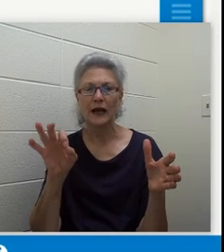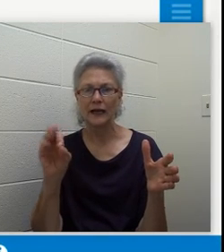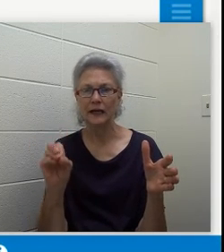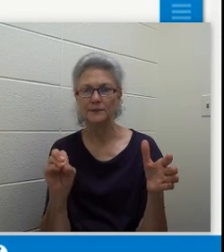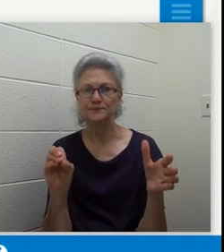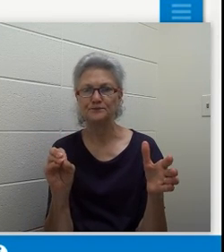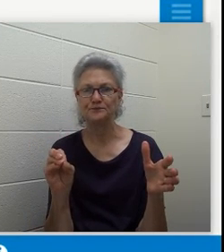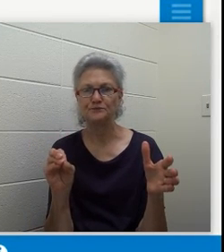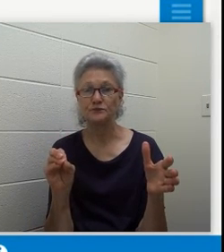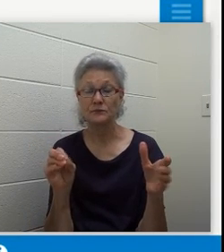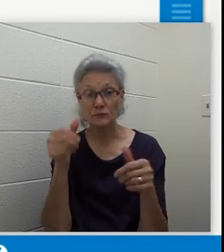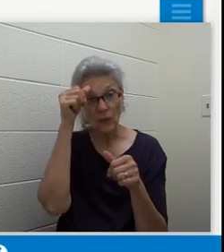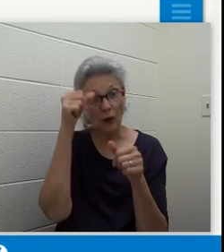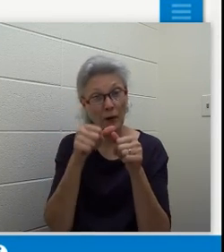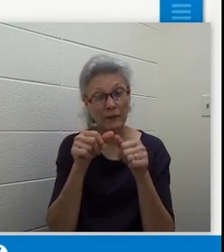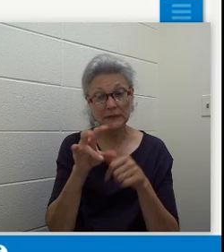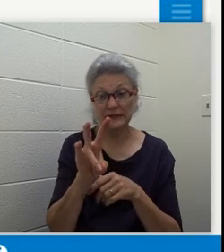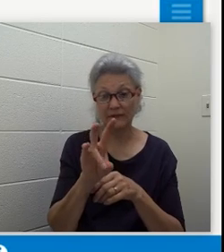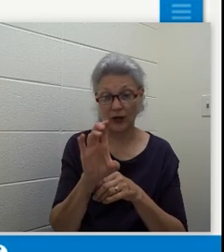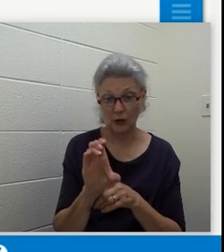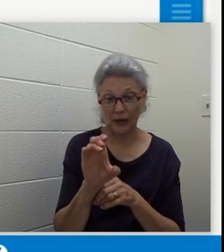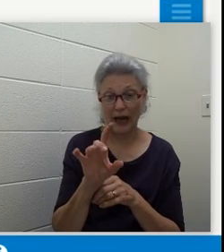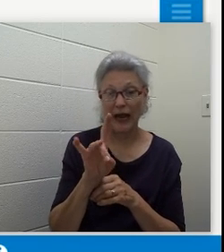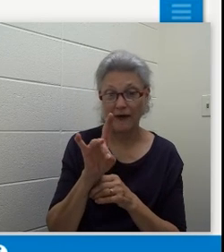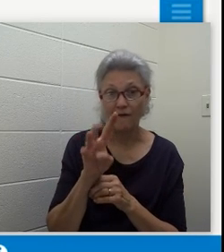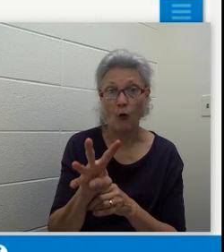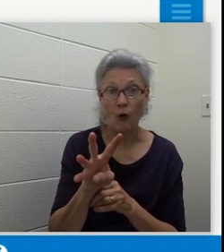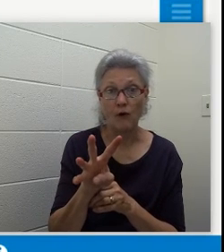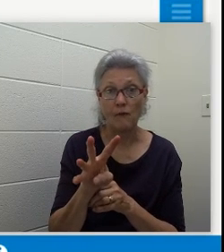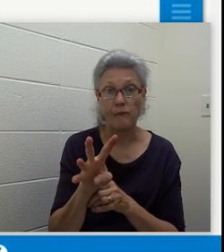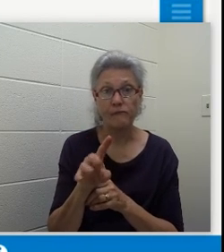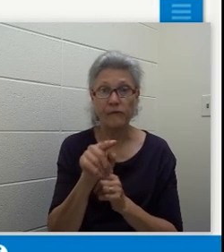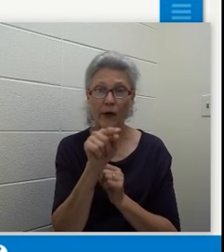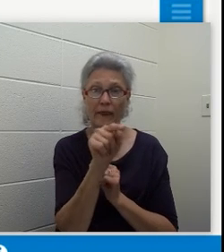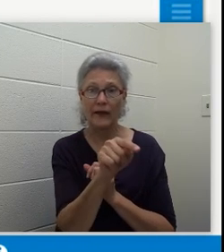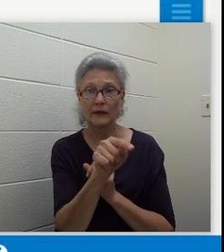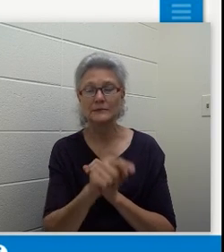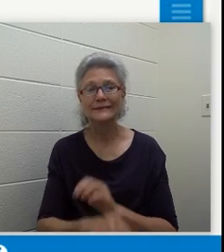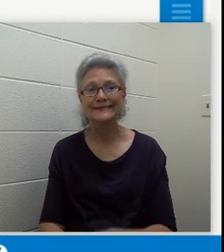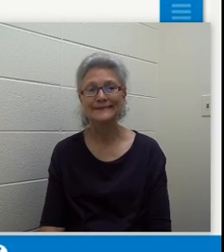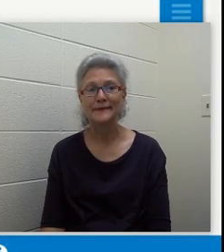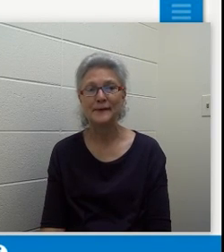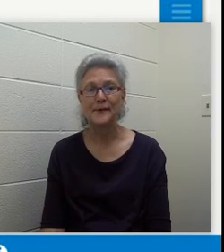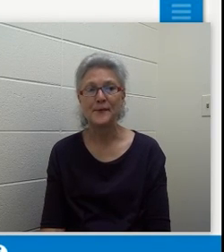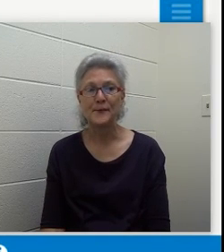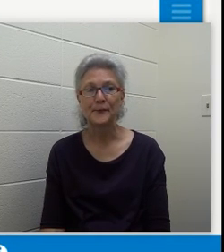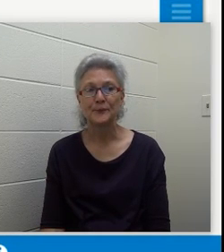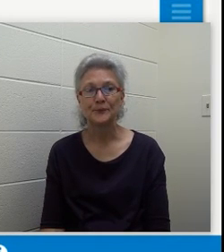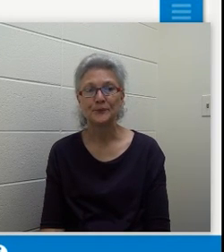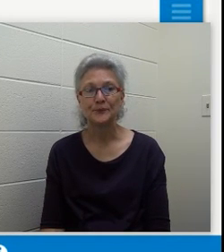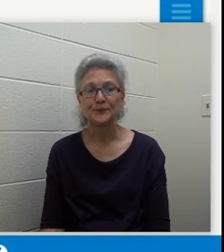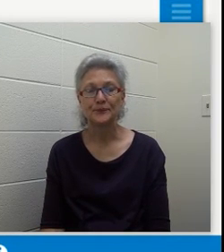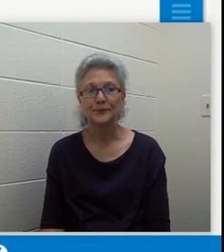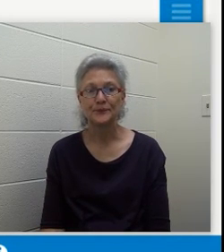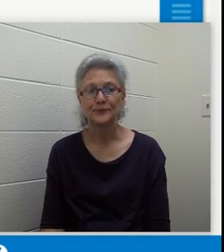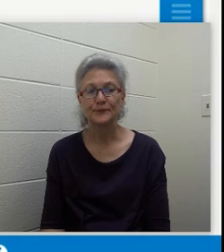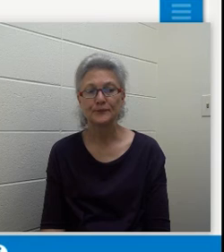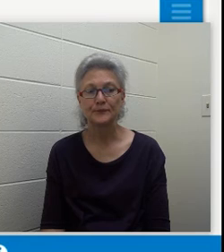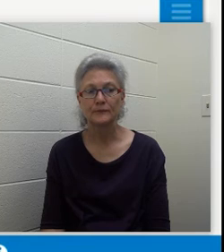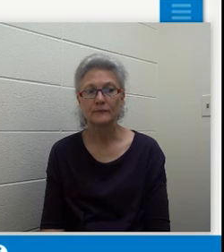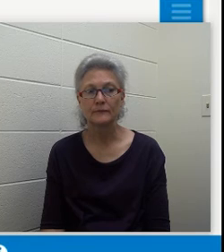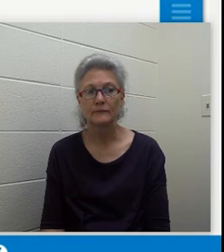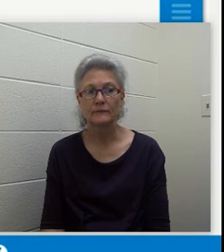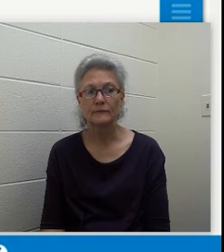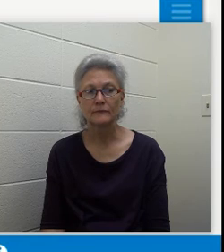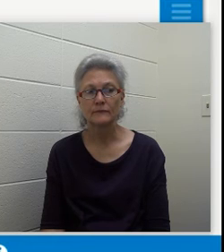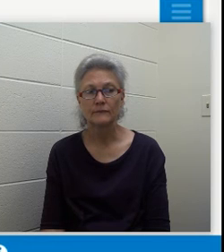790. Remember, my 784 was right there.